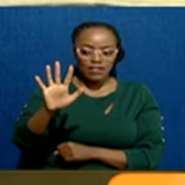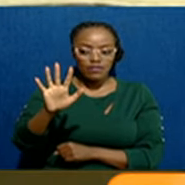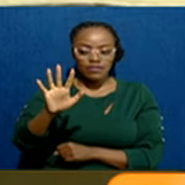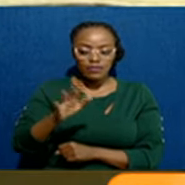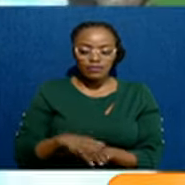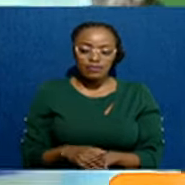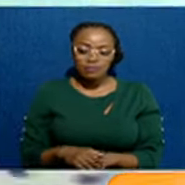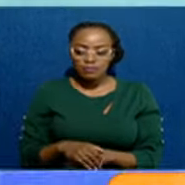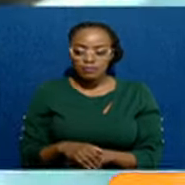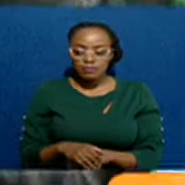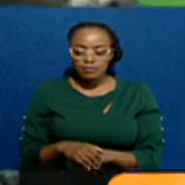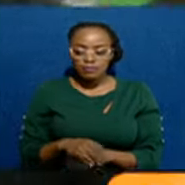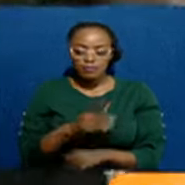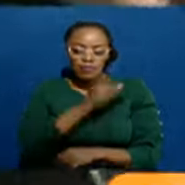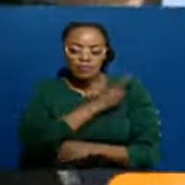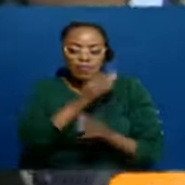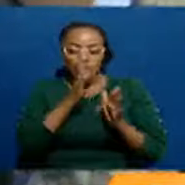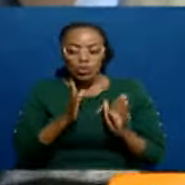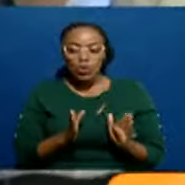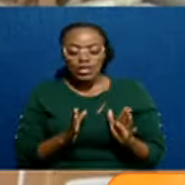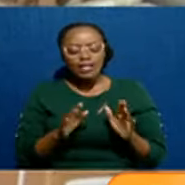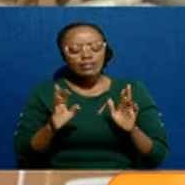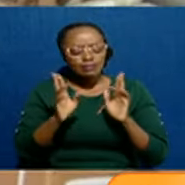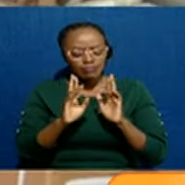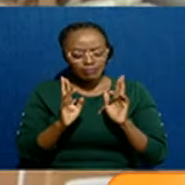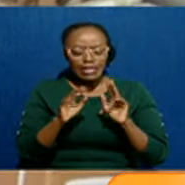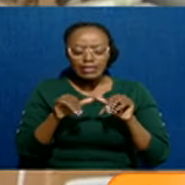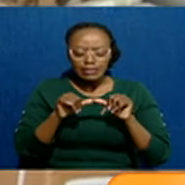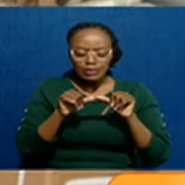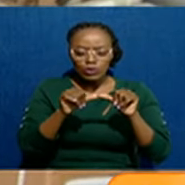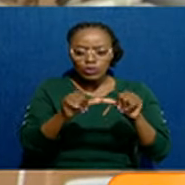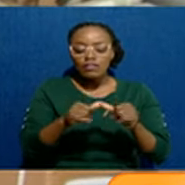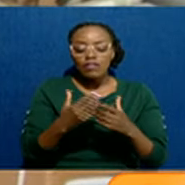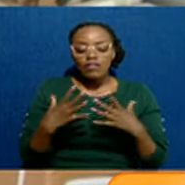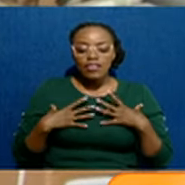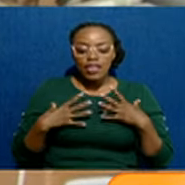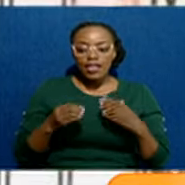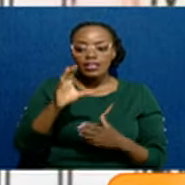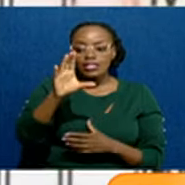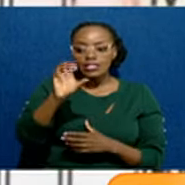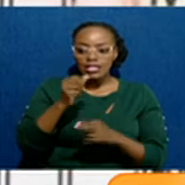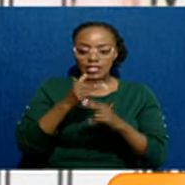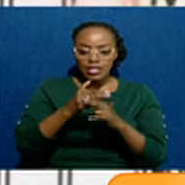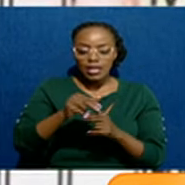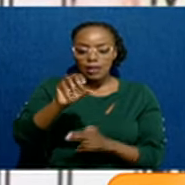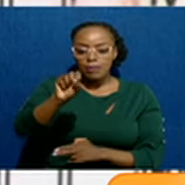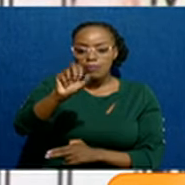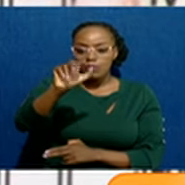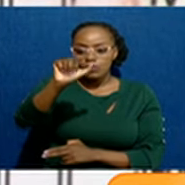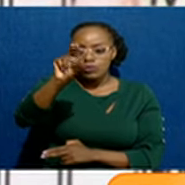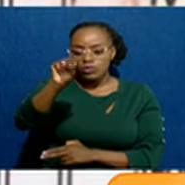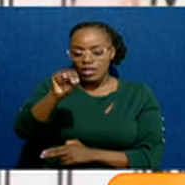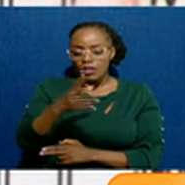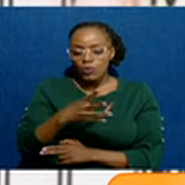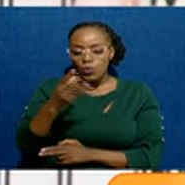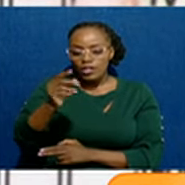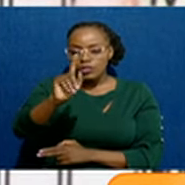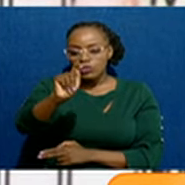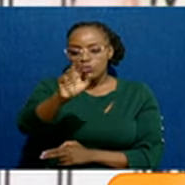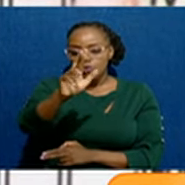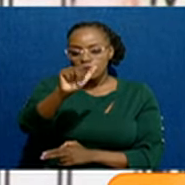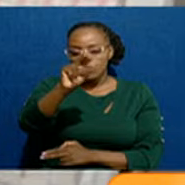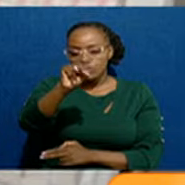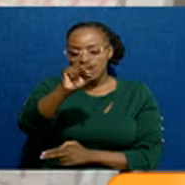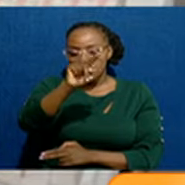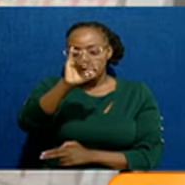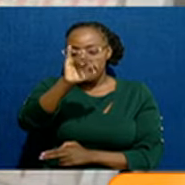355. But even as doctors stay put, Health CS Susan Nakhumicha, who was in Trans Nzoia County, blamed